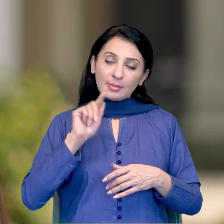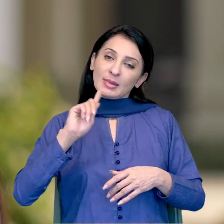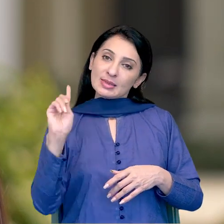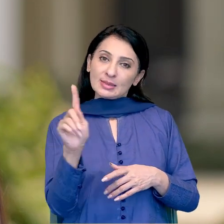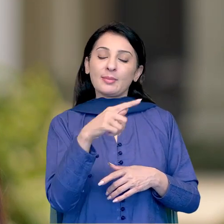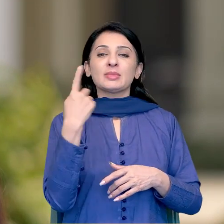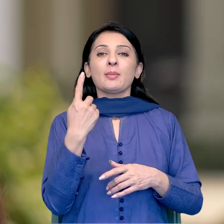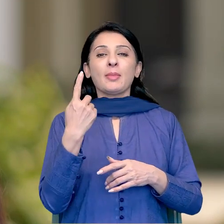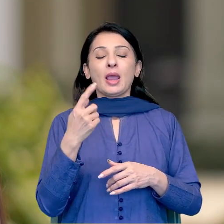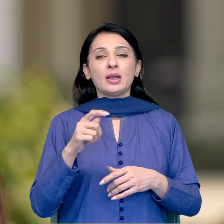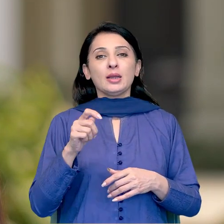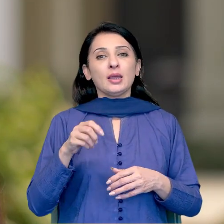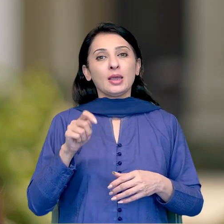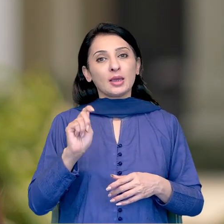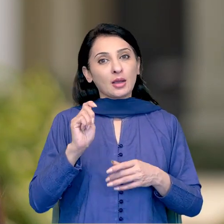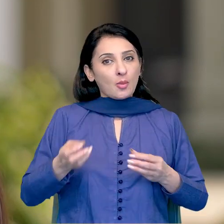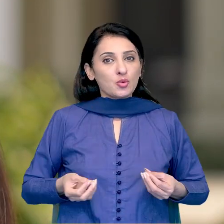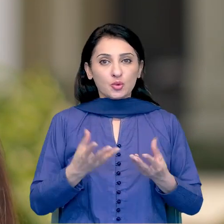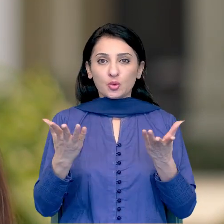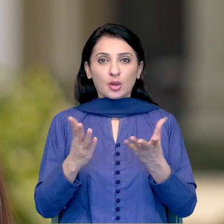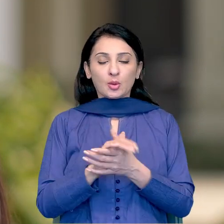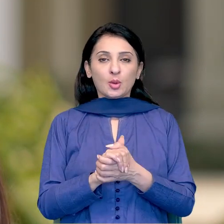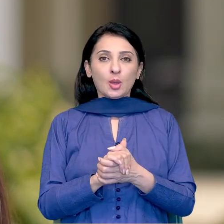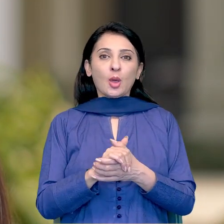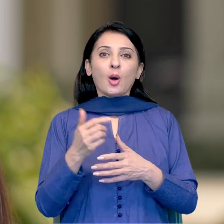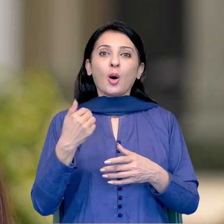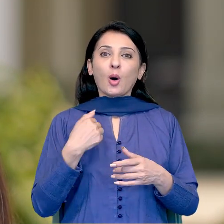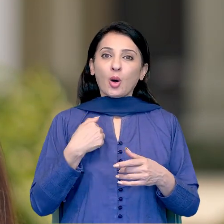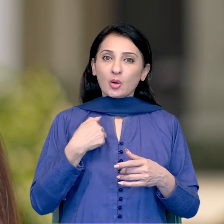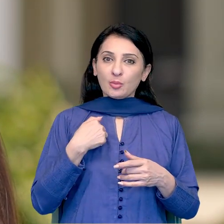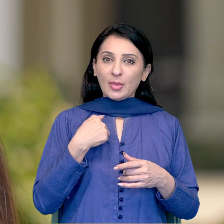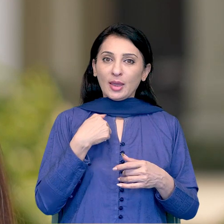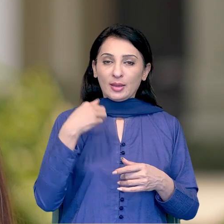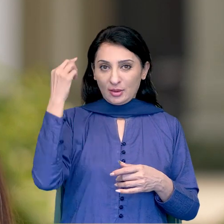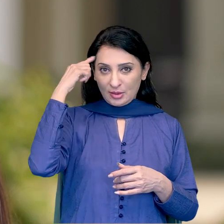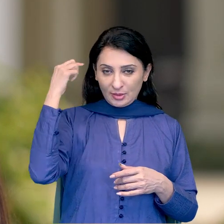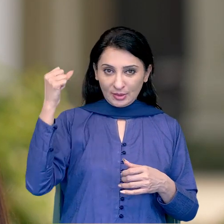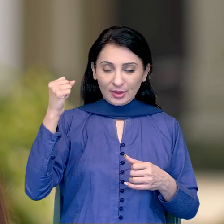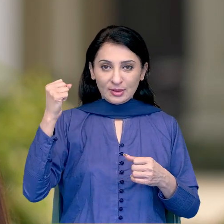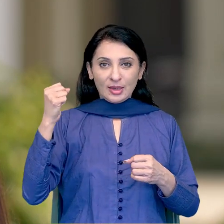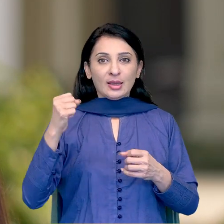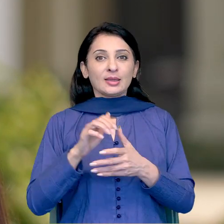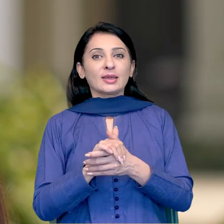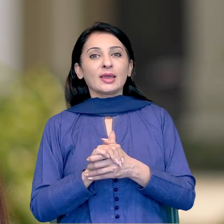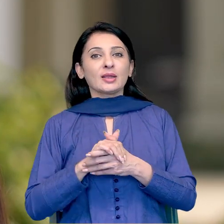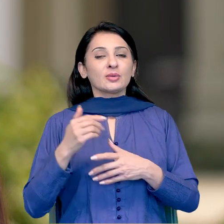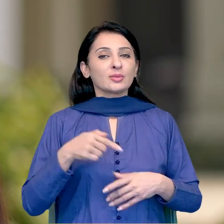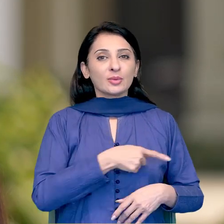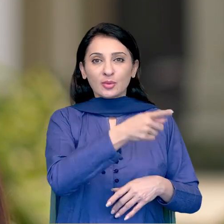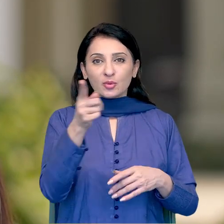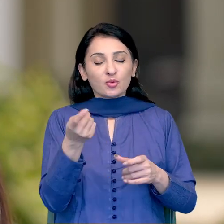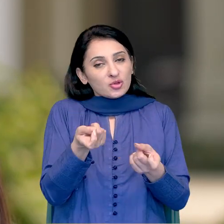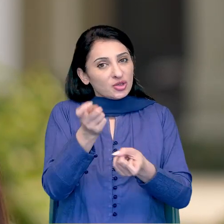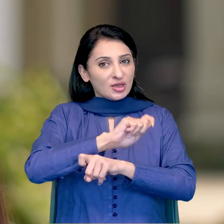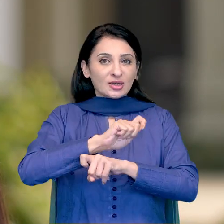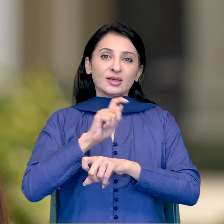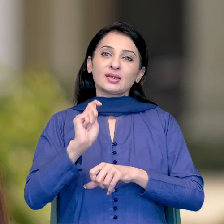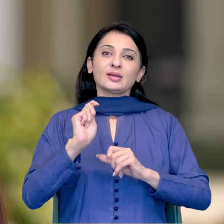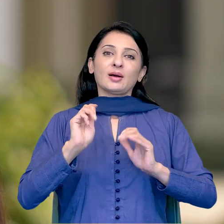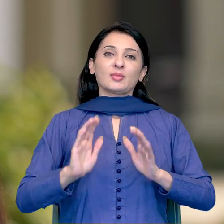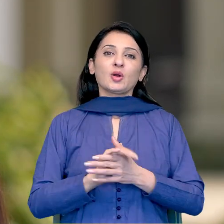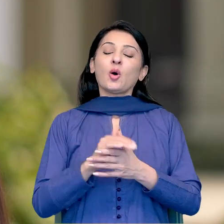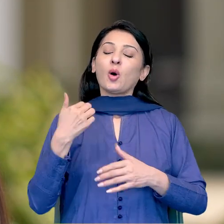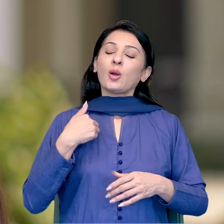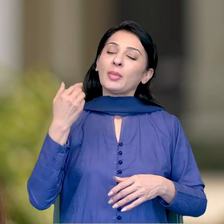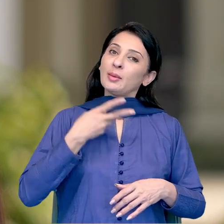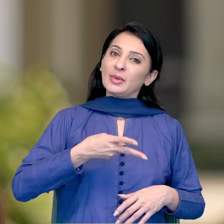start working towards change. I believe in a quote that says, "Be the change you hope to see in the world," and that is something that has stuck with